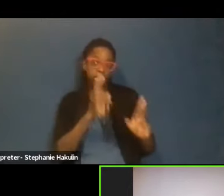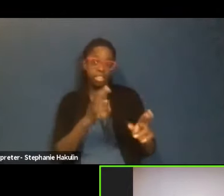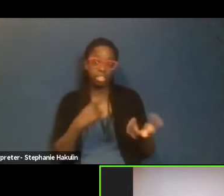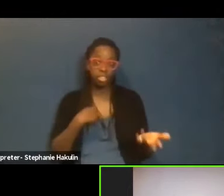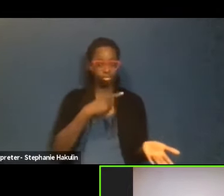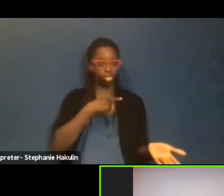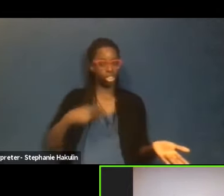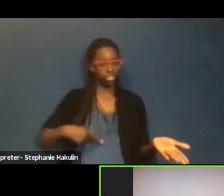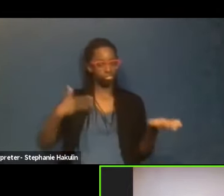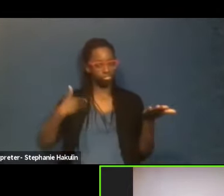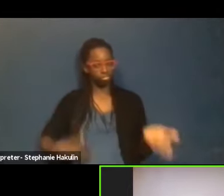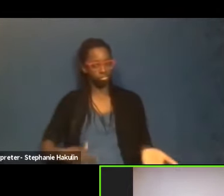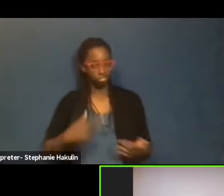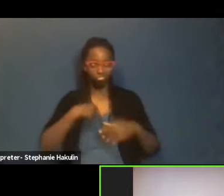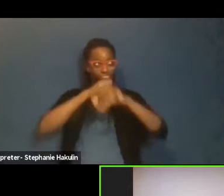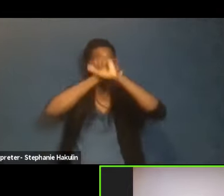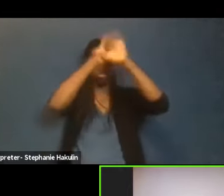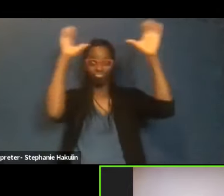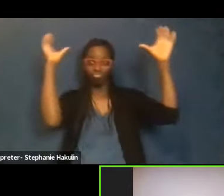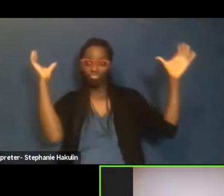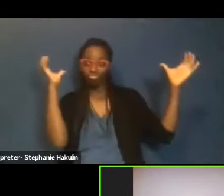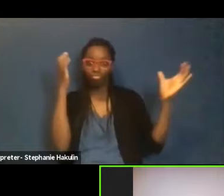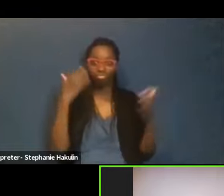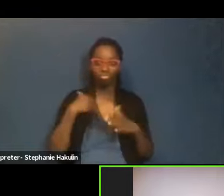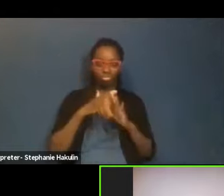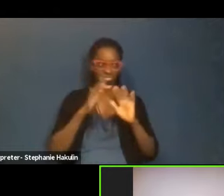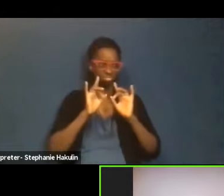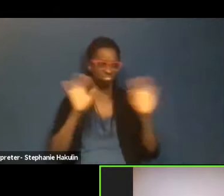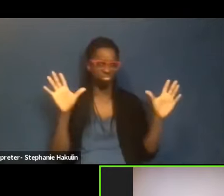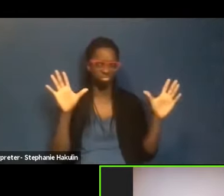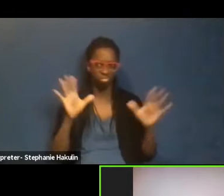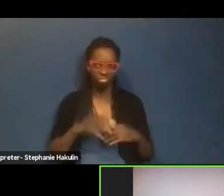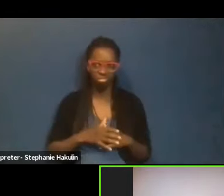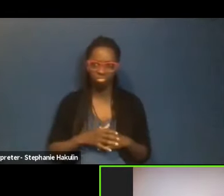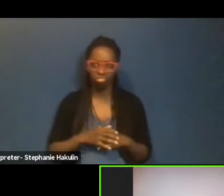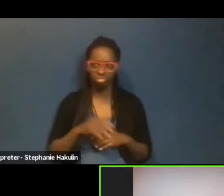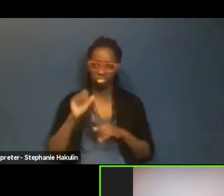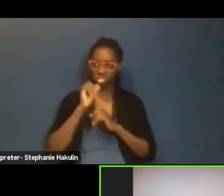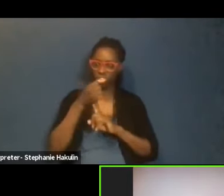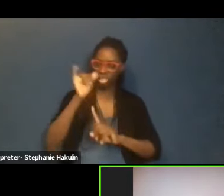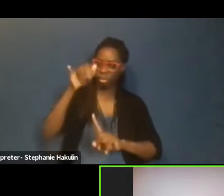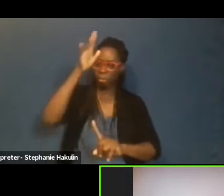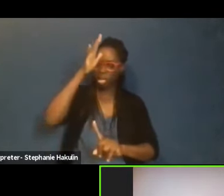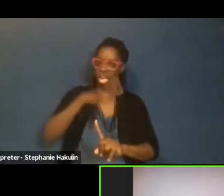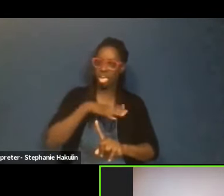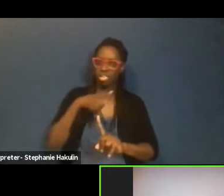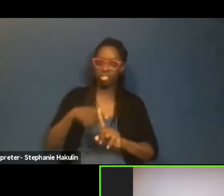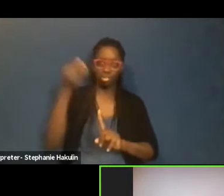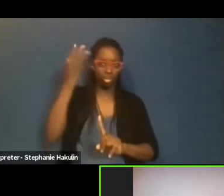a harsh reality when a man old enough to be my father told me that my butt looked good. 9.